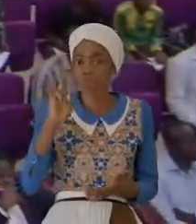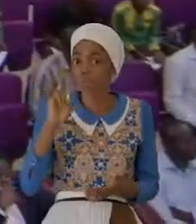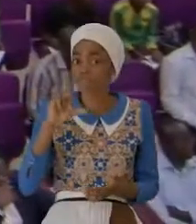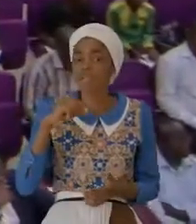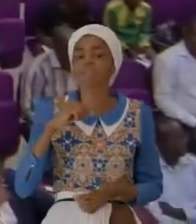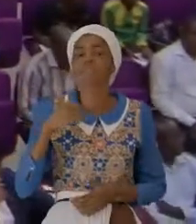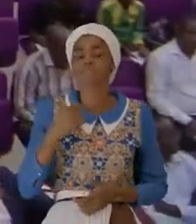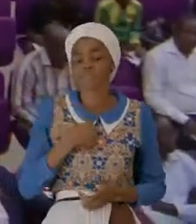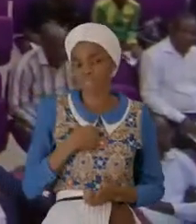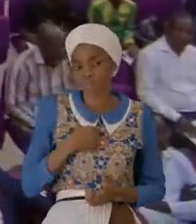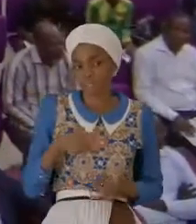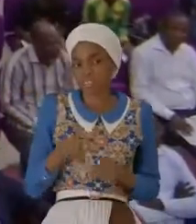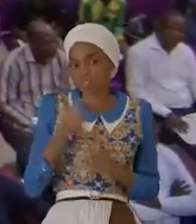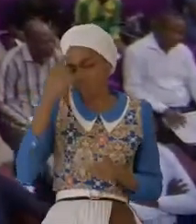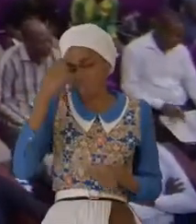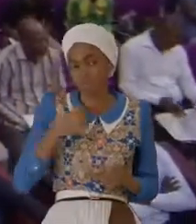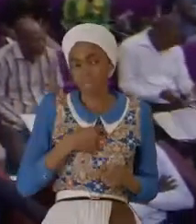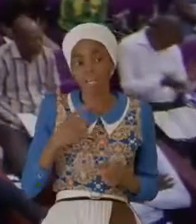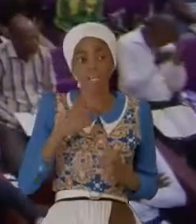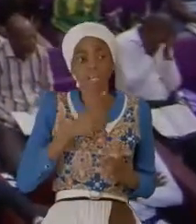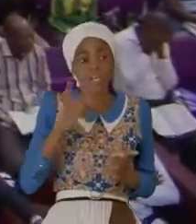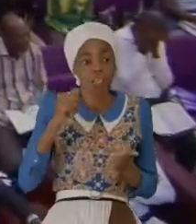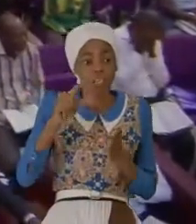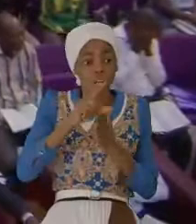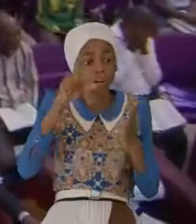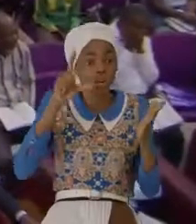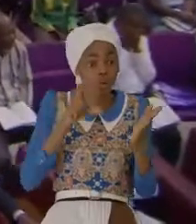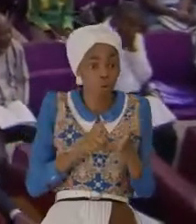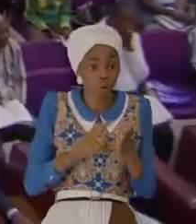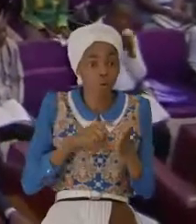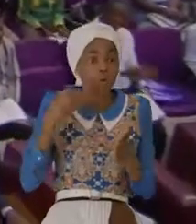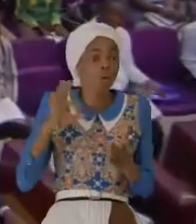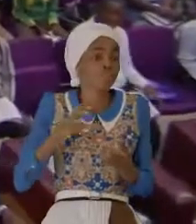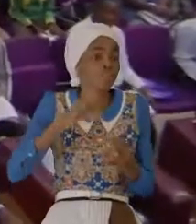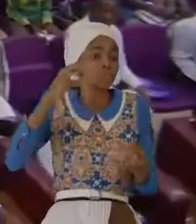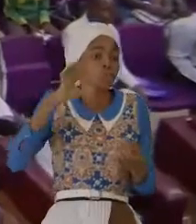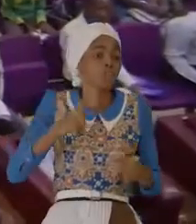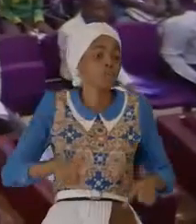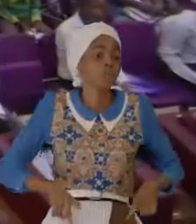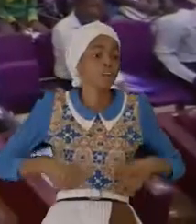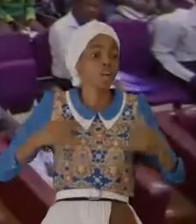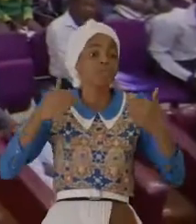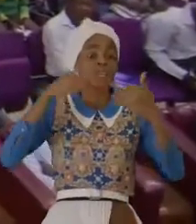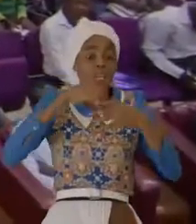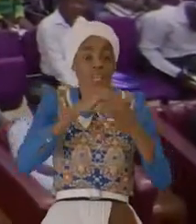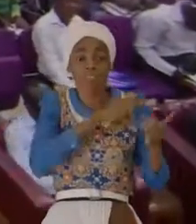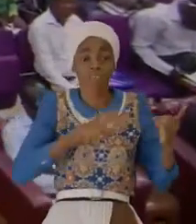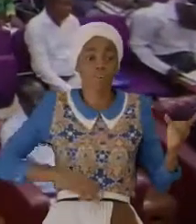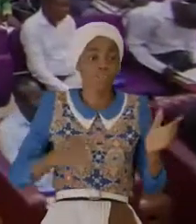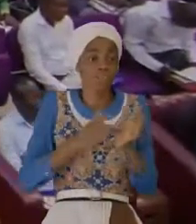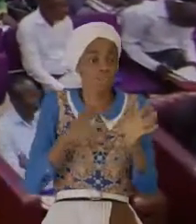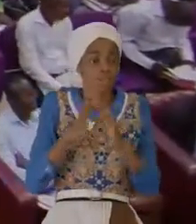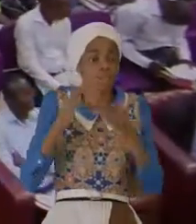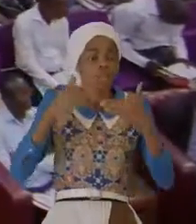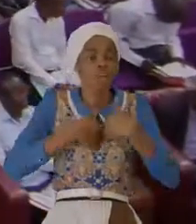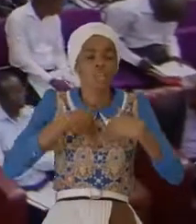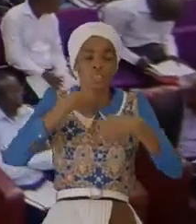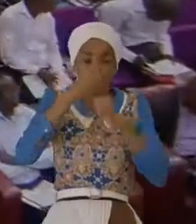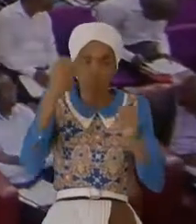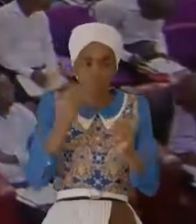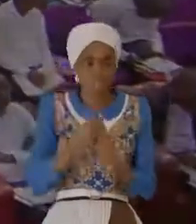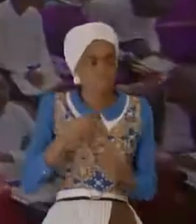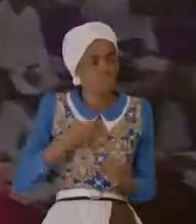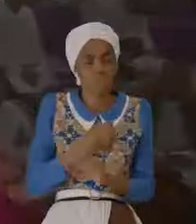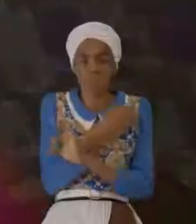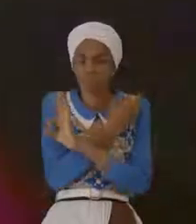me for the law of the spirit of life in Christ Jesus has made me free